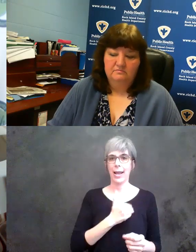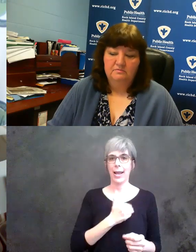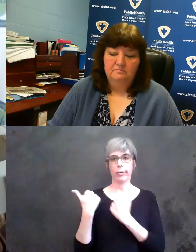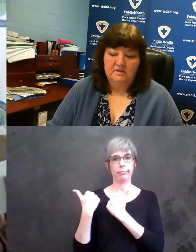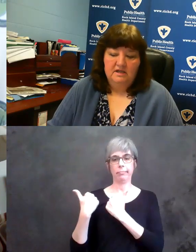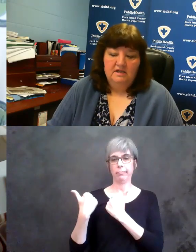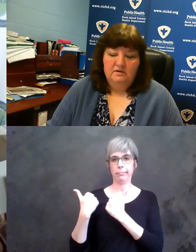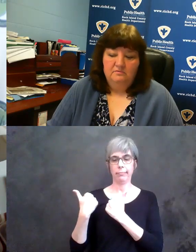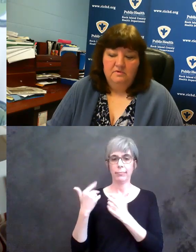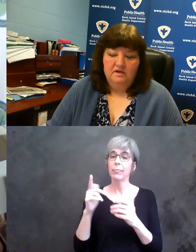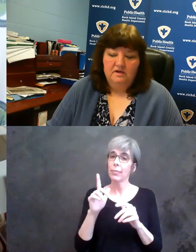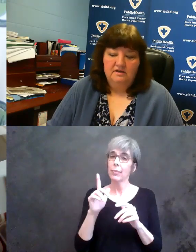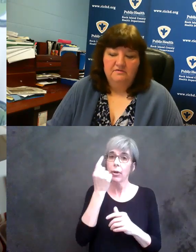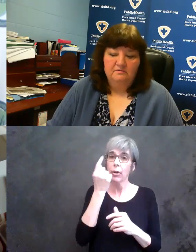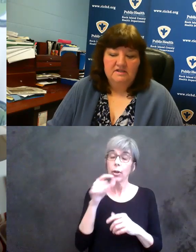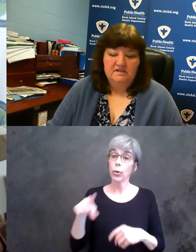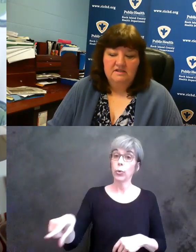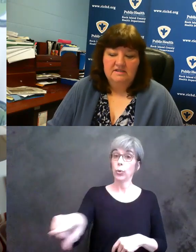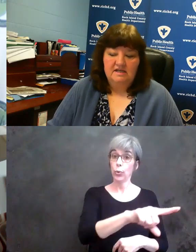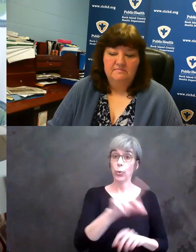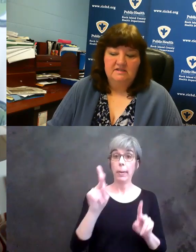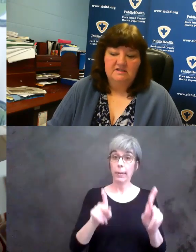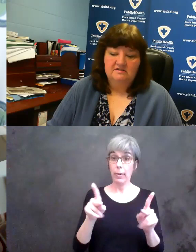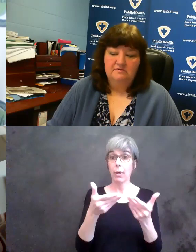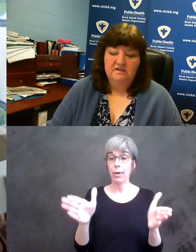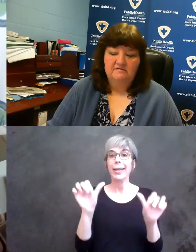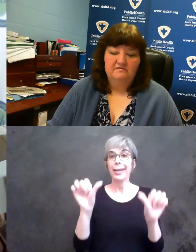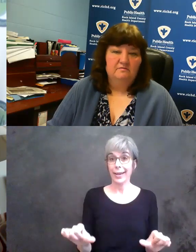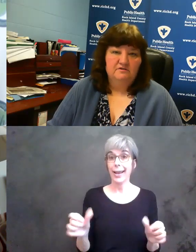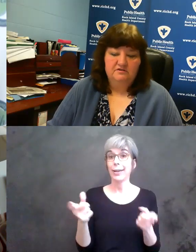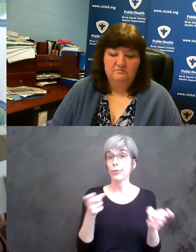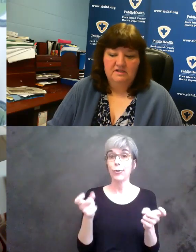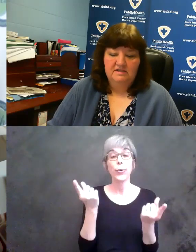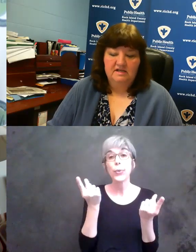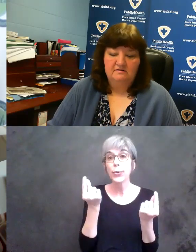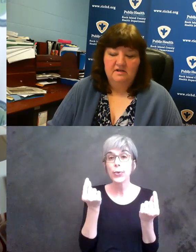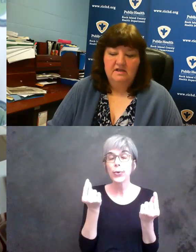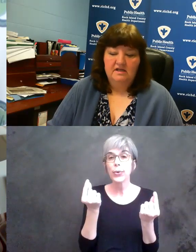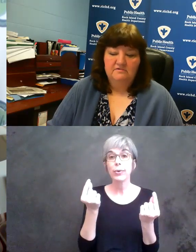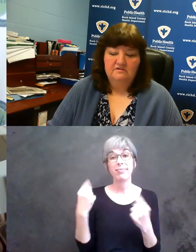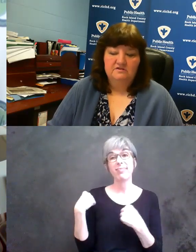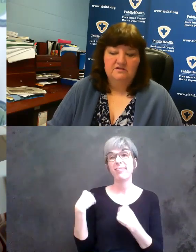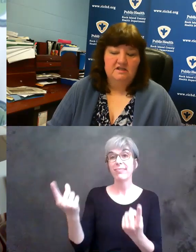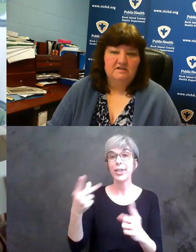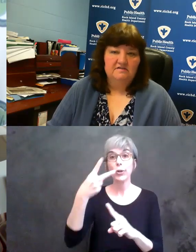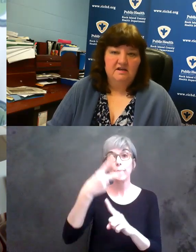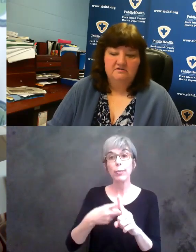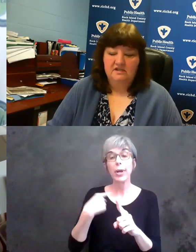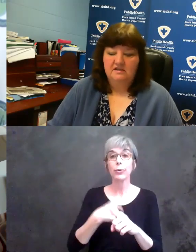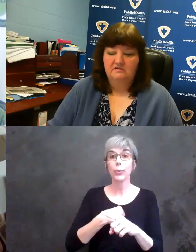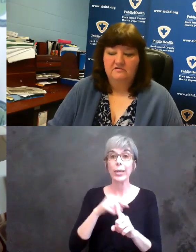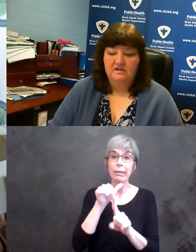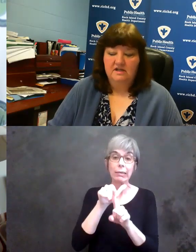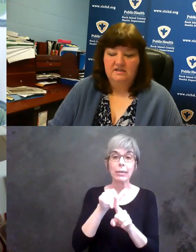to normal. If the residents take the messages we've been given for almost 2 months now and reduce your chance